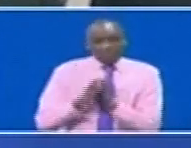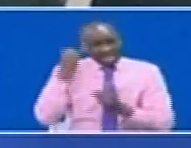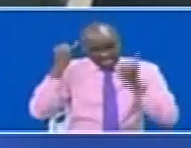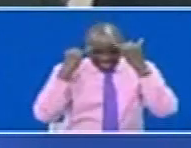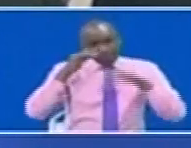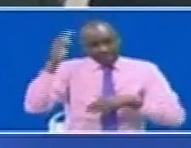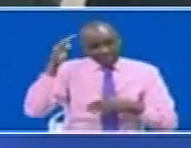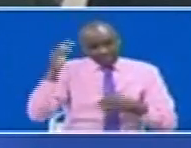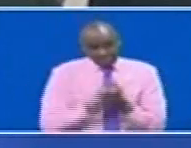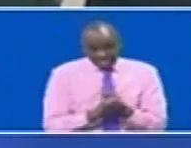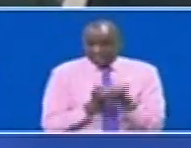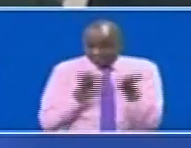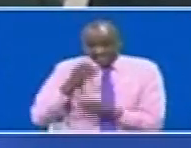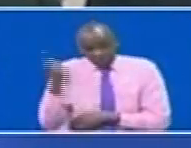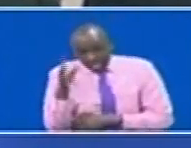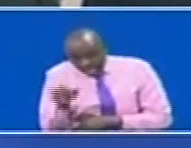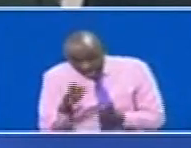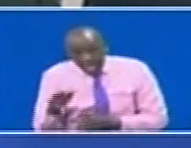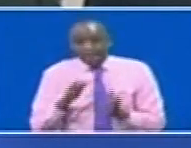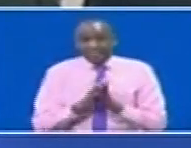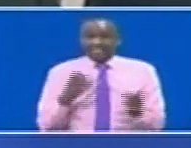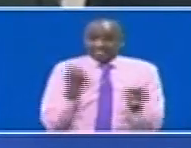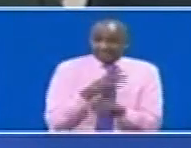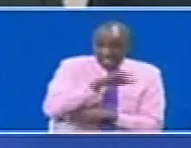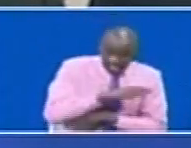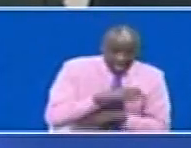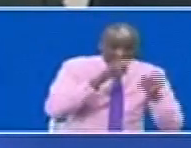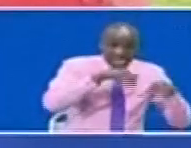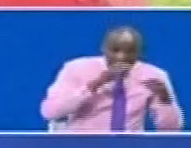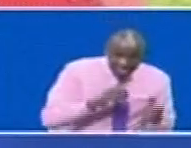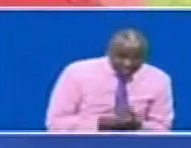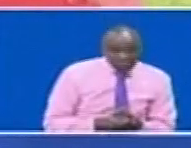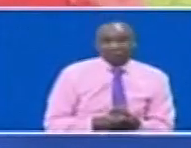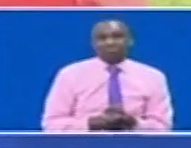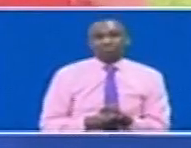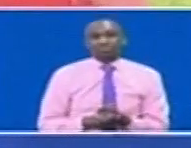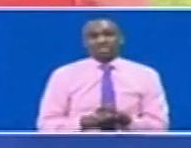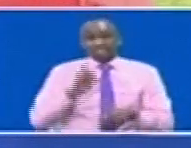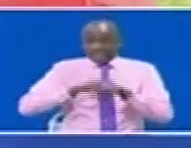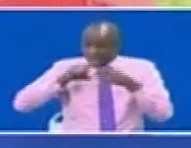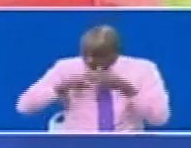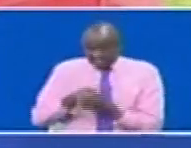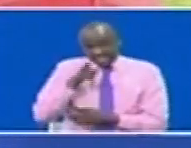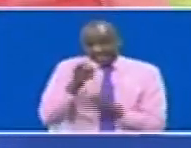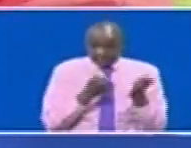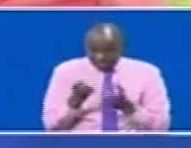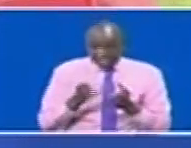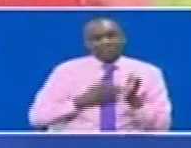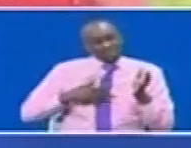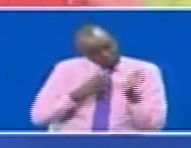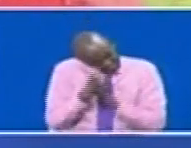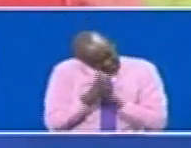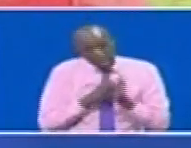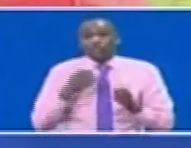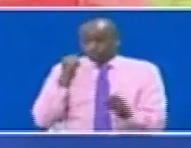not only in entrepreneurship, but also sectors such as agriculture. As a startup, you're doing it as a passion and you